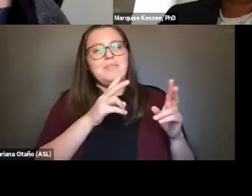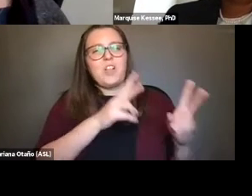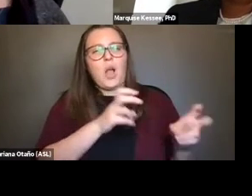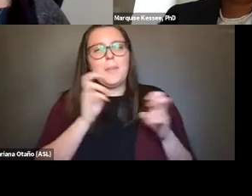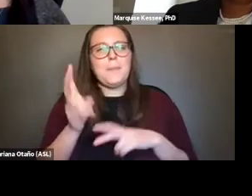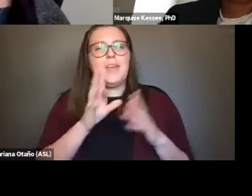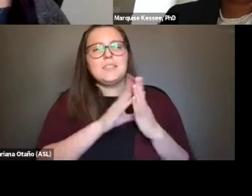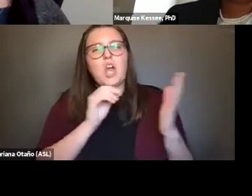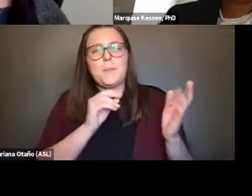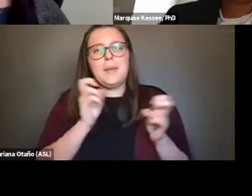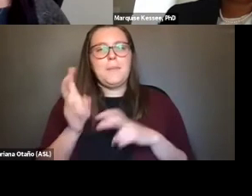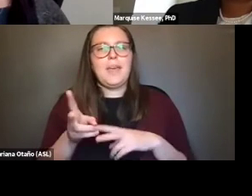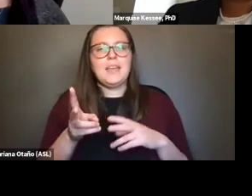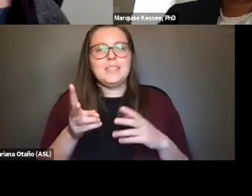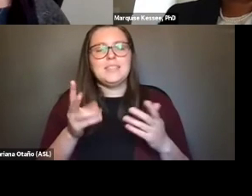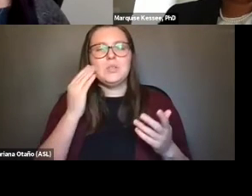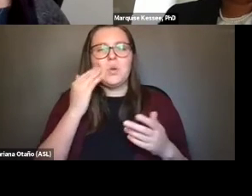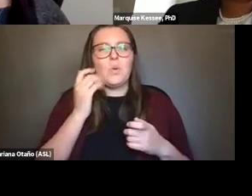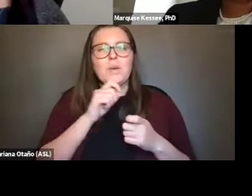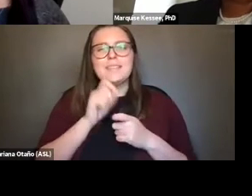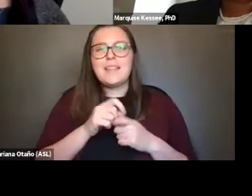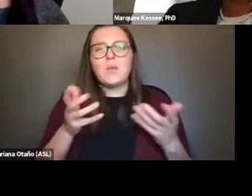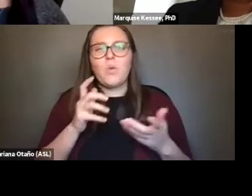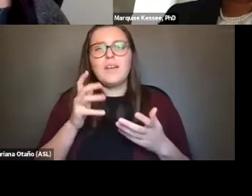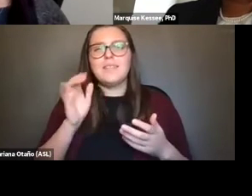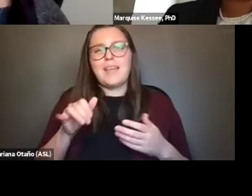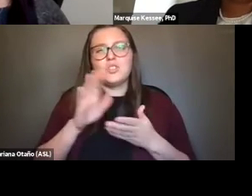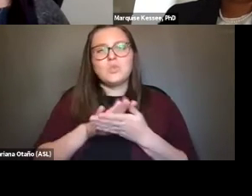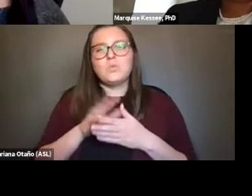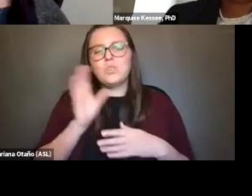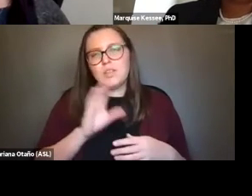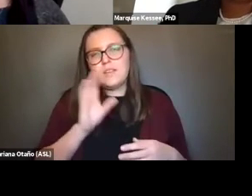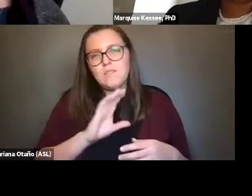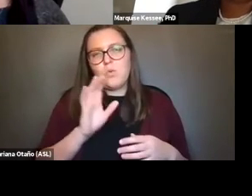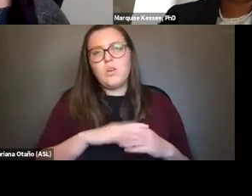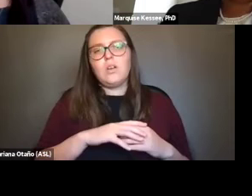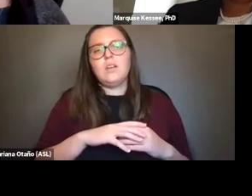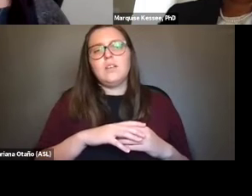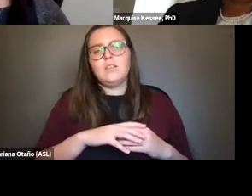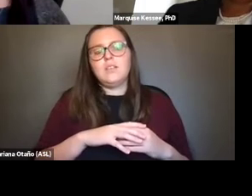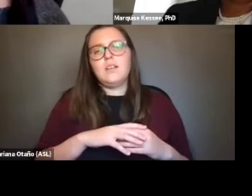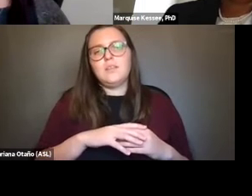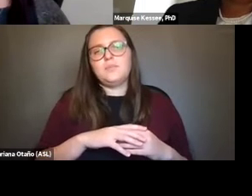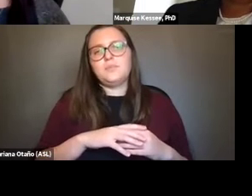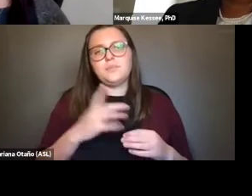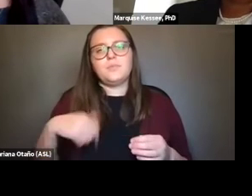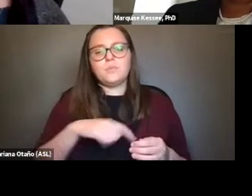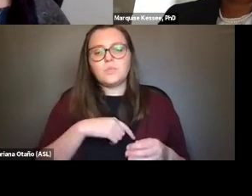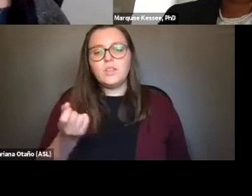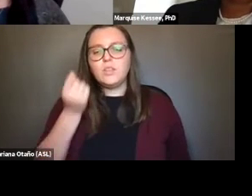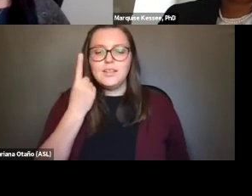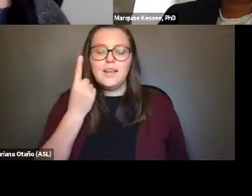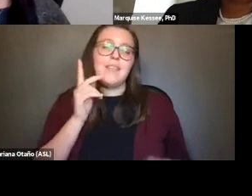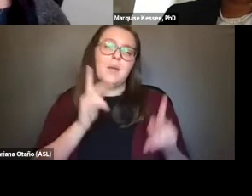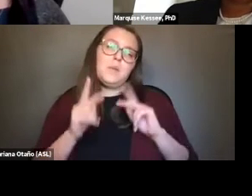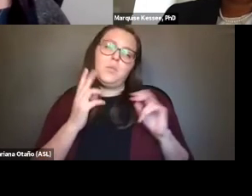of things, that you know exactly specifically what it is that the school is looking for. And if you're, you know, we understand that, you know, people are, you know, using the